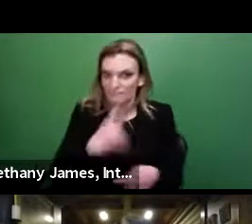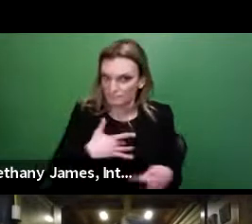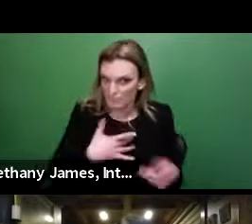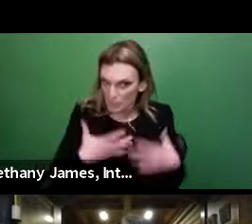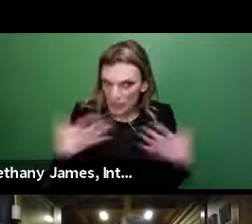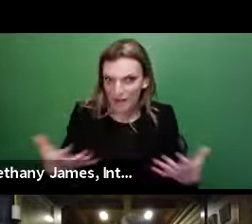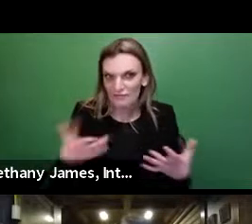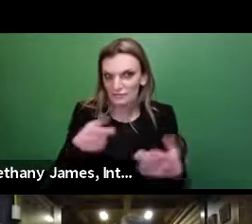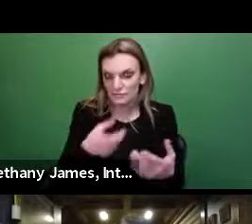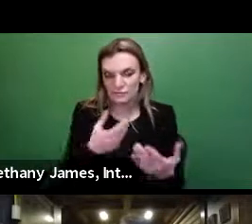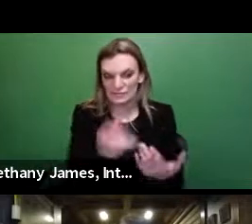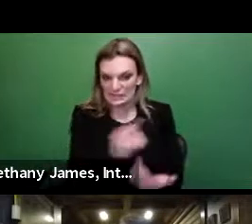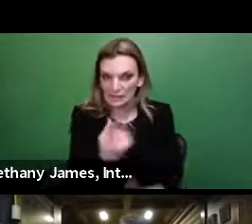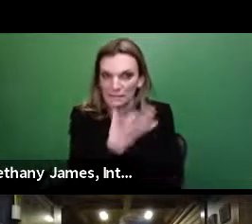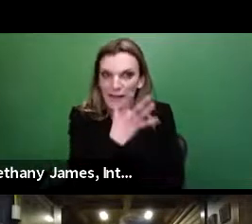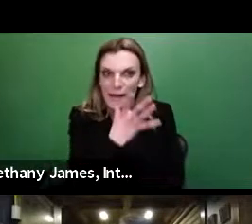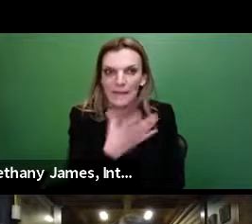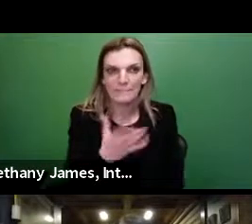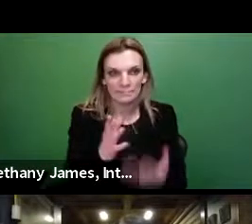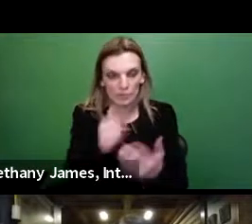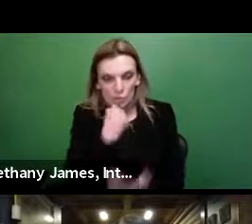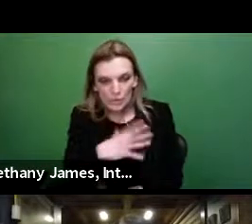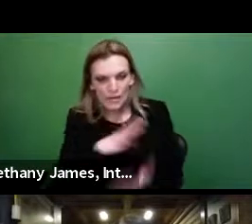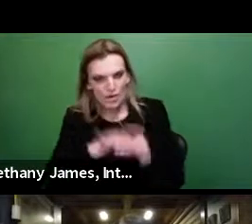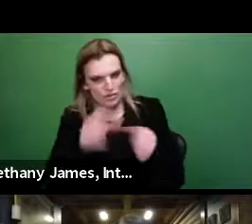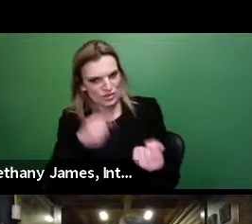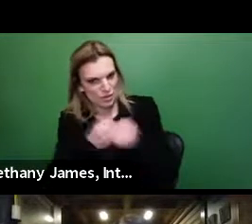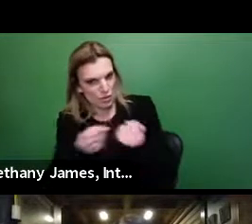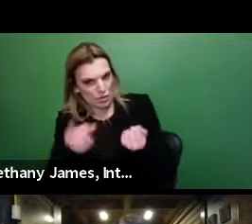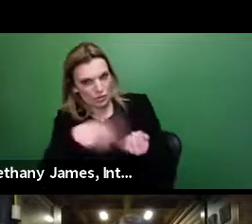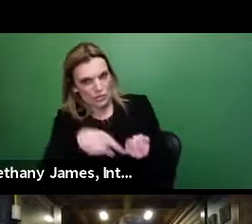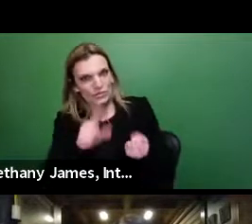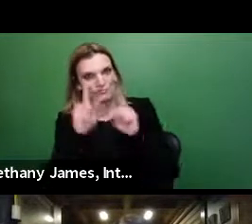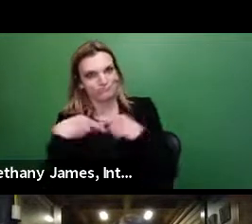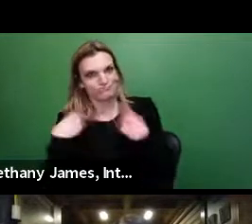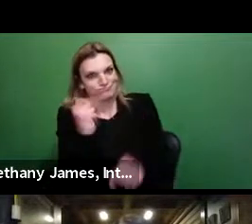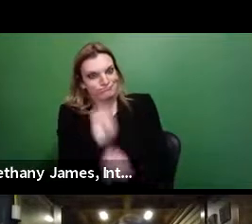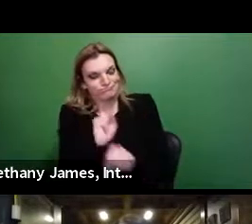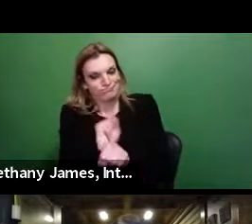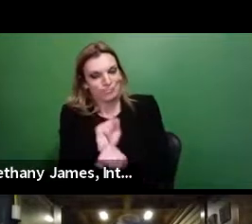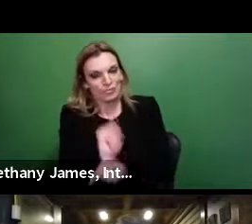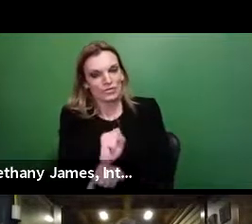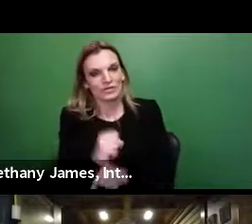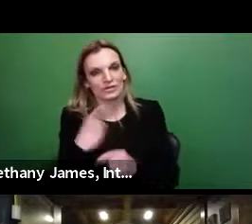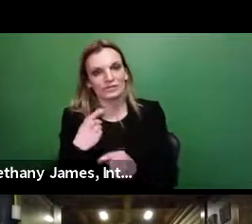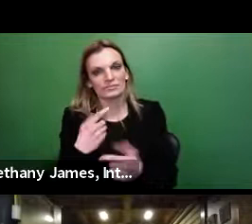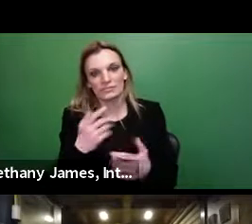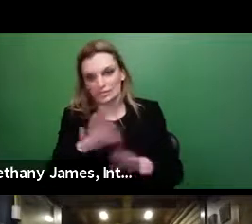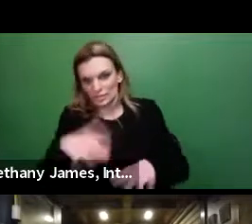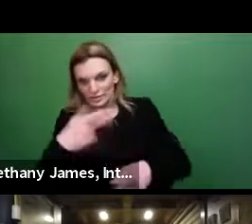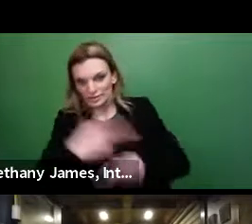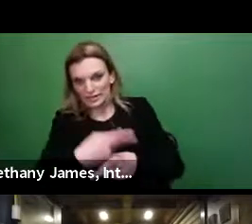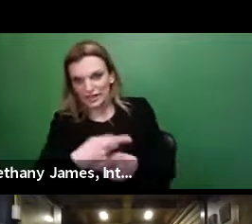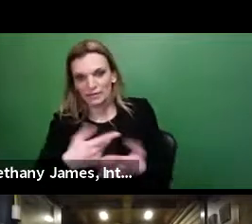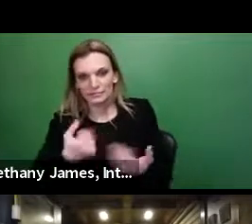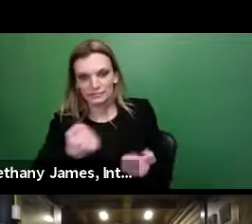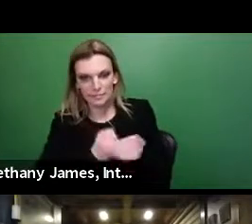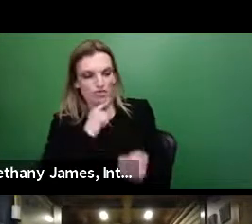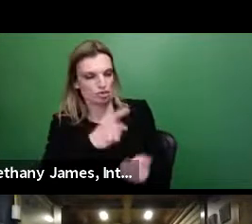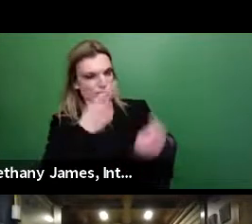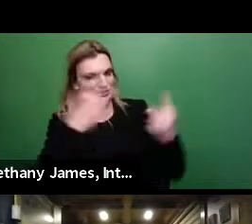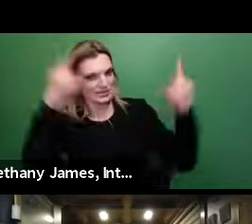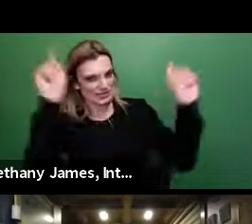them are single mothers. So how can we help support them with childcare and other supports to ensure their